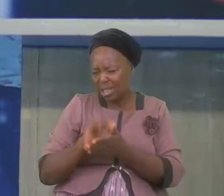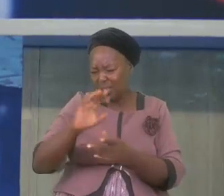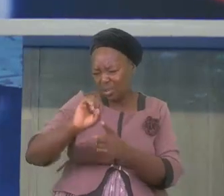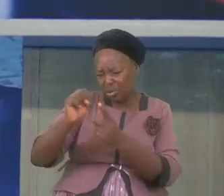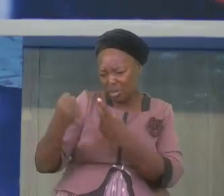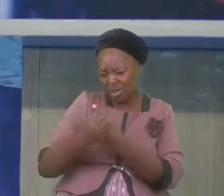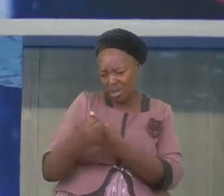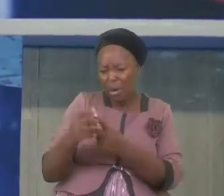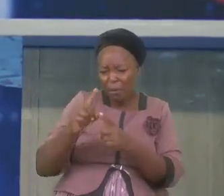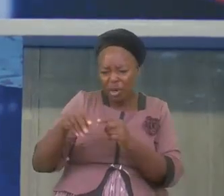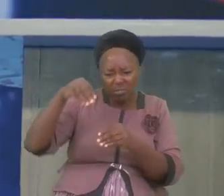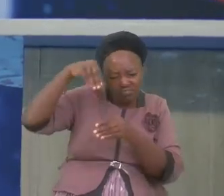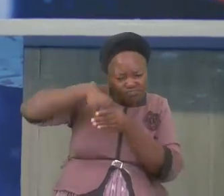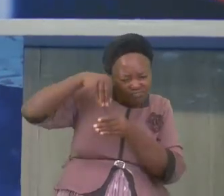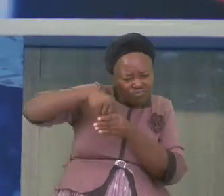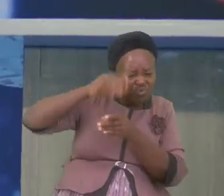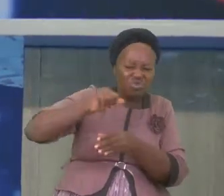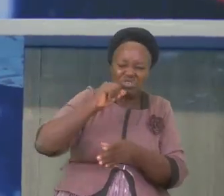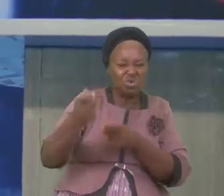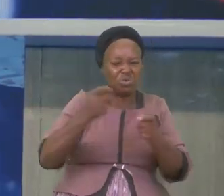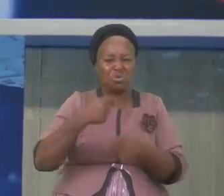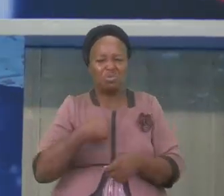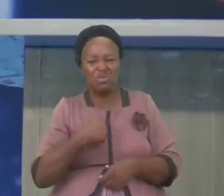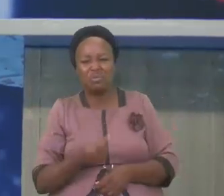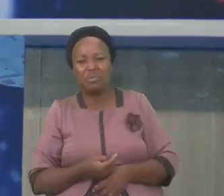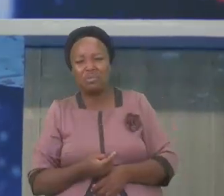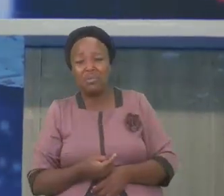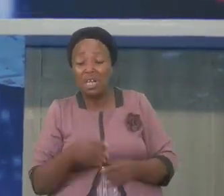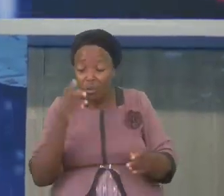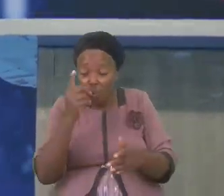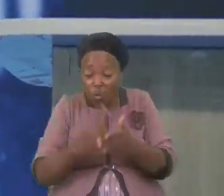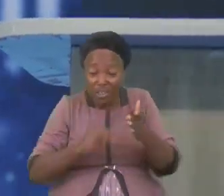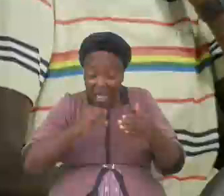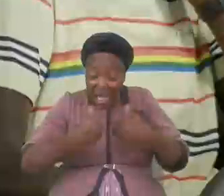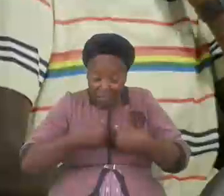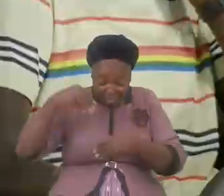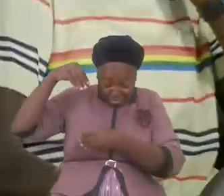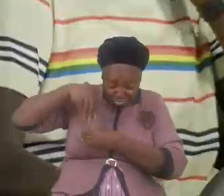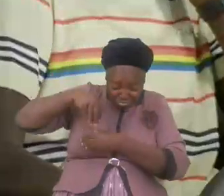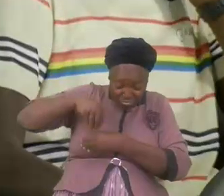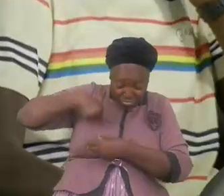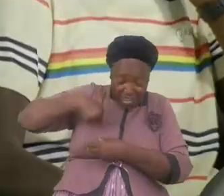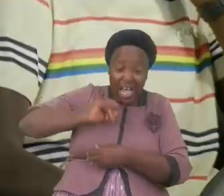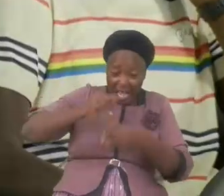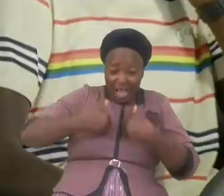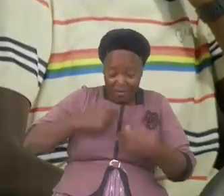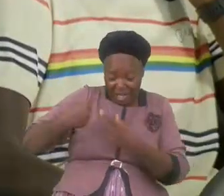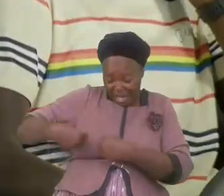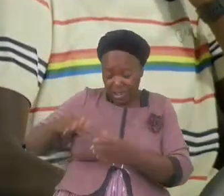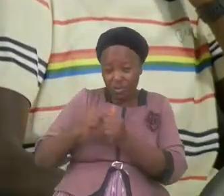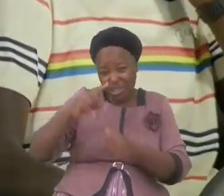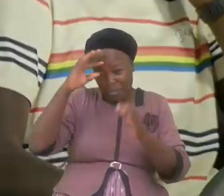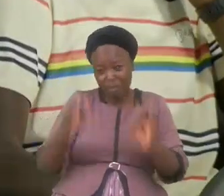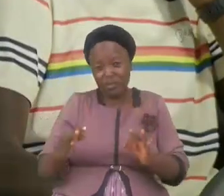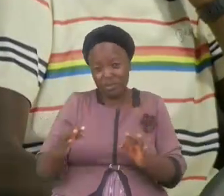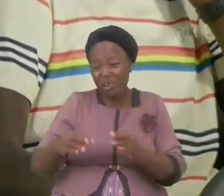him, he had a heart with a purpose, a heart with a plan, a heart with